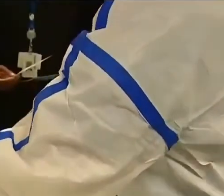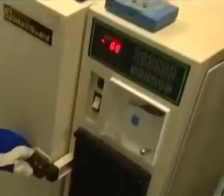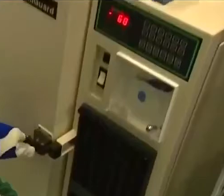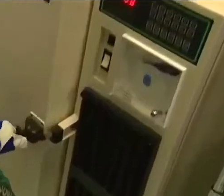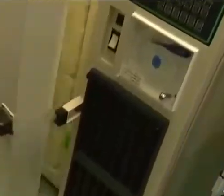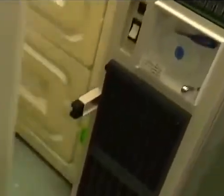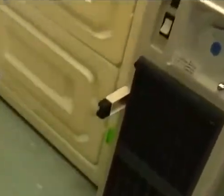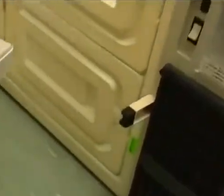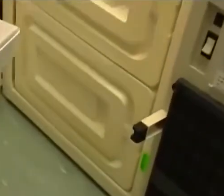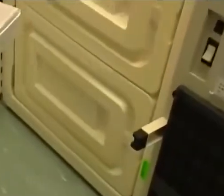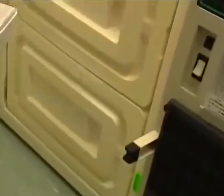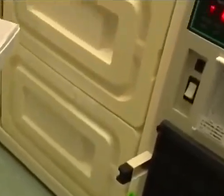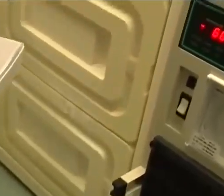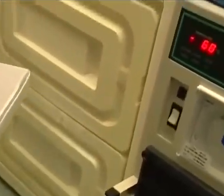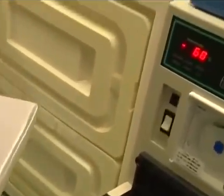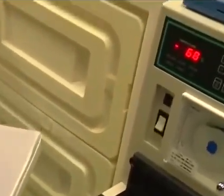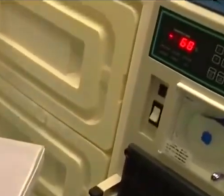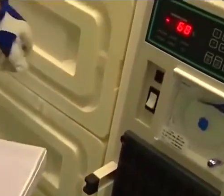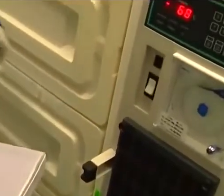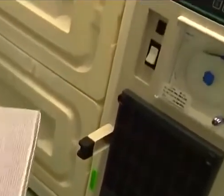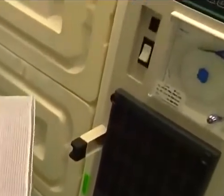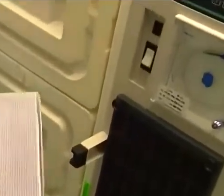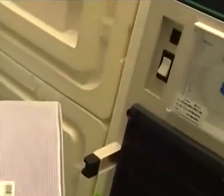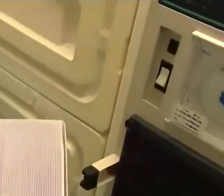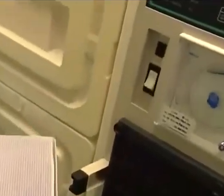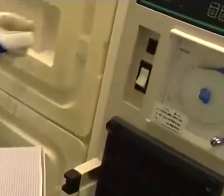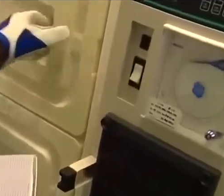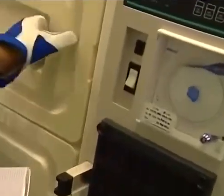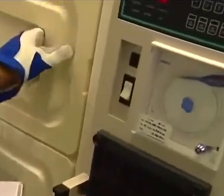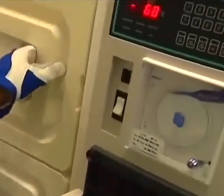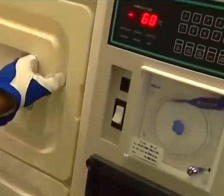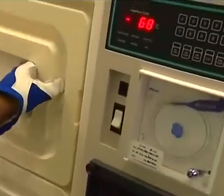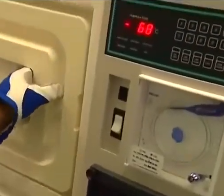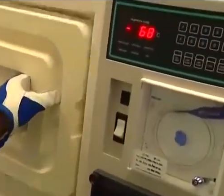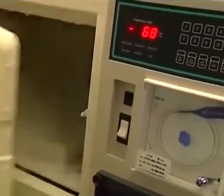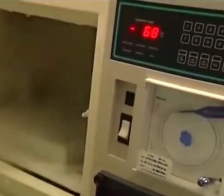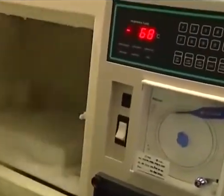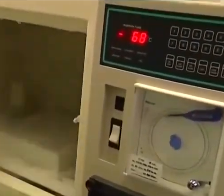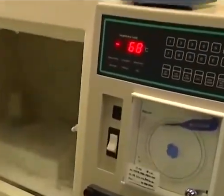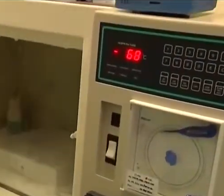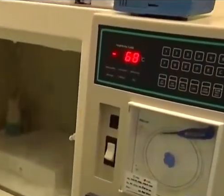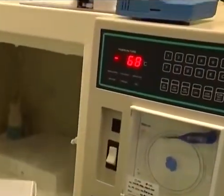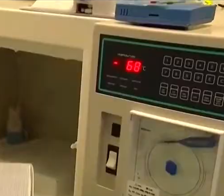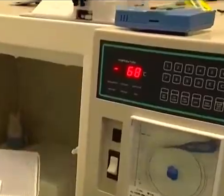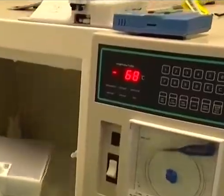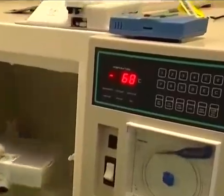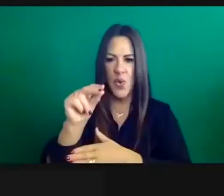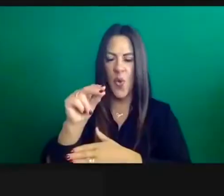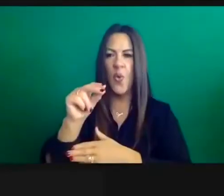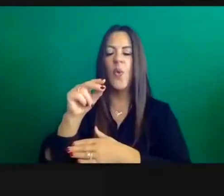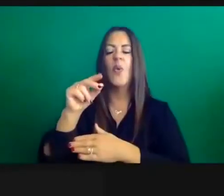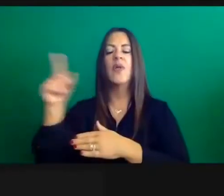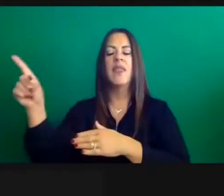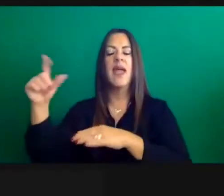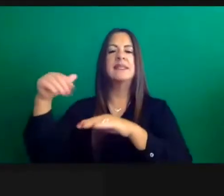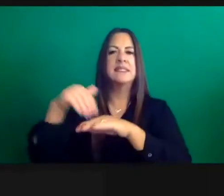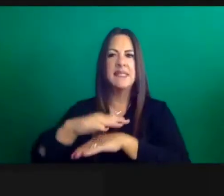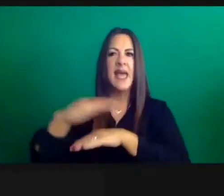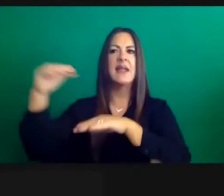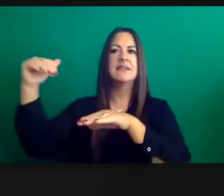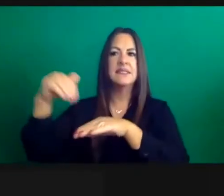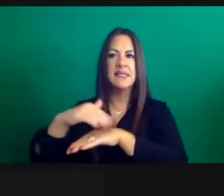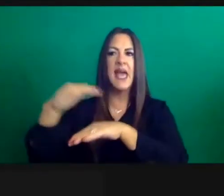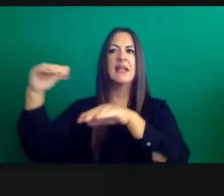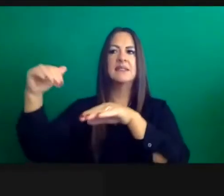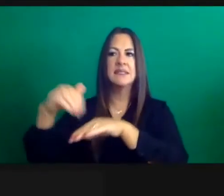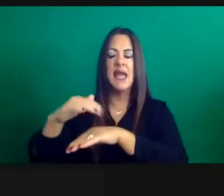real, and there are other tools that the state uses. As far as when the state will get more, that's a process all in itself. There's a whole process